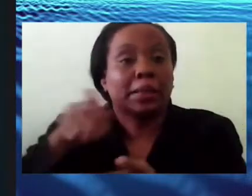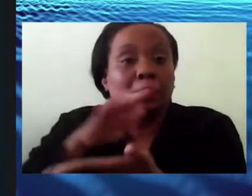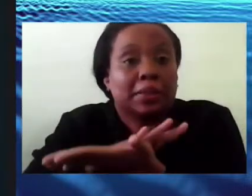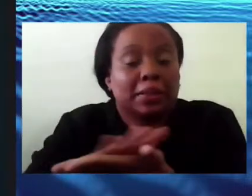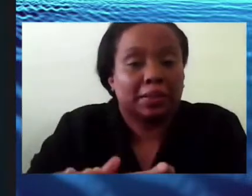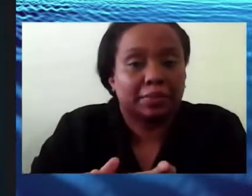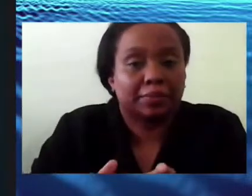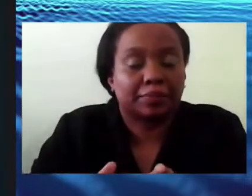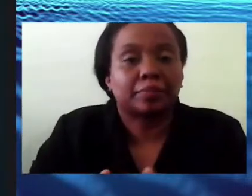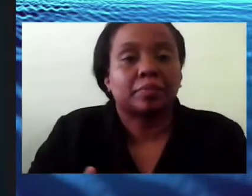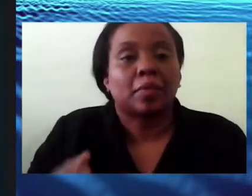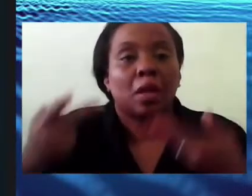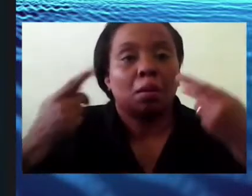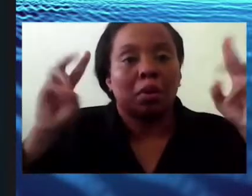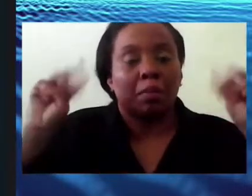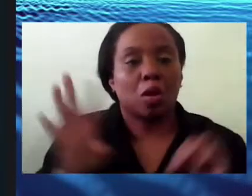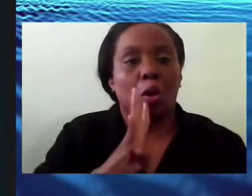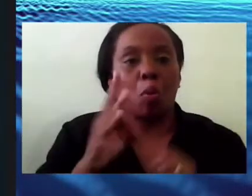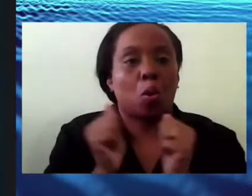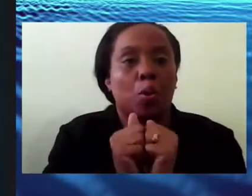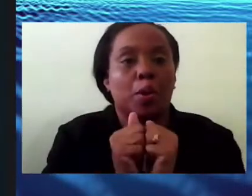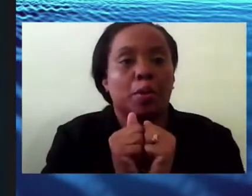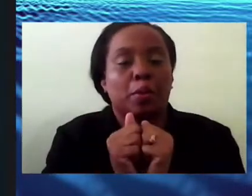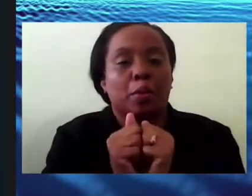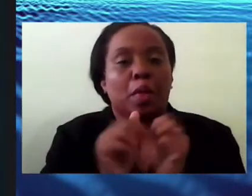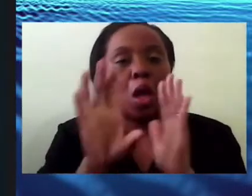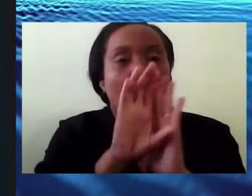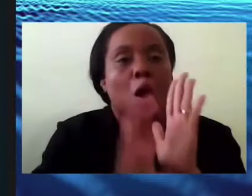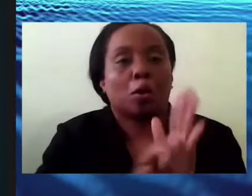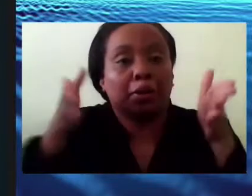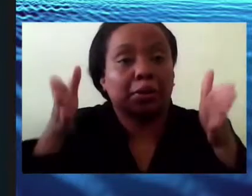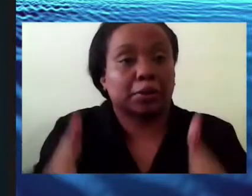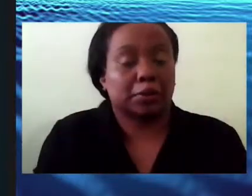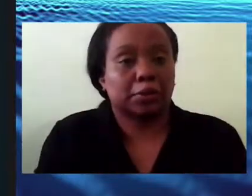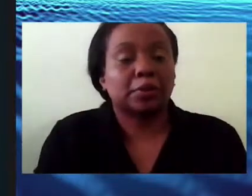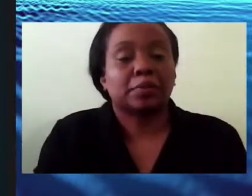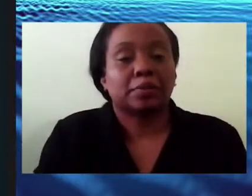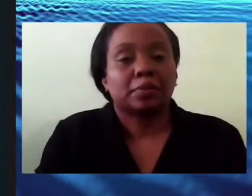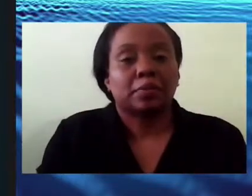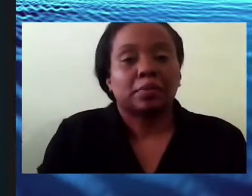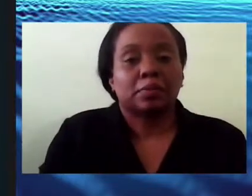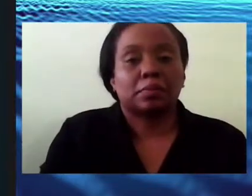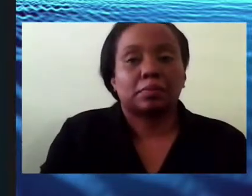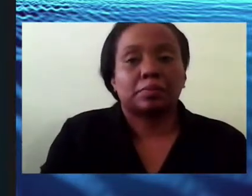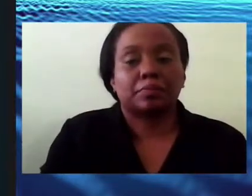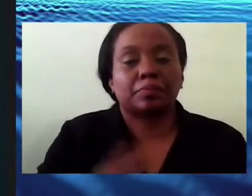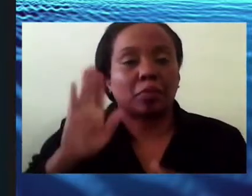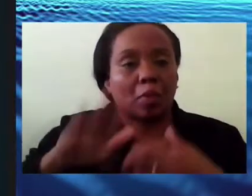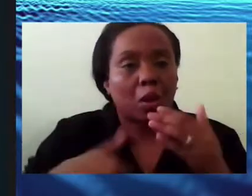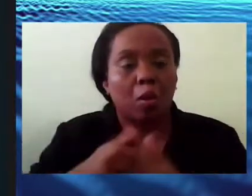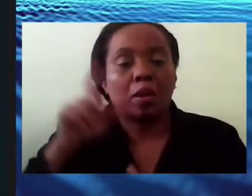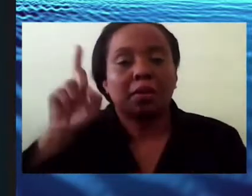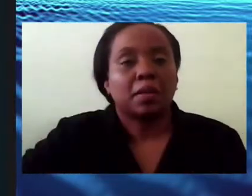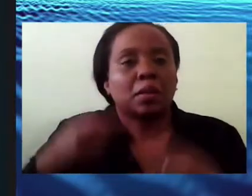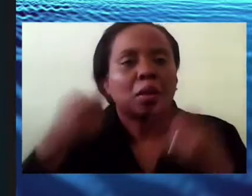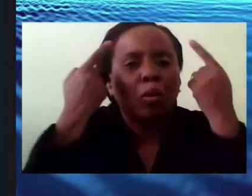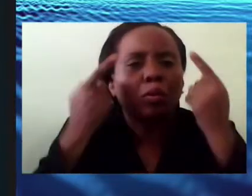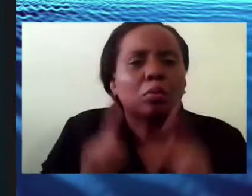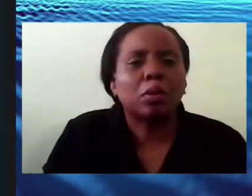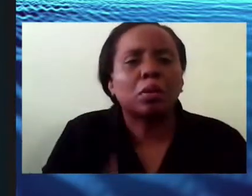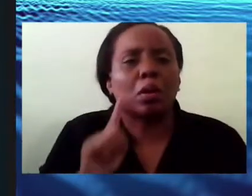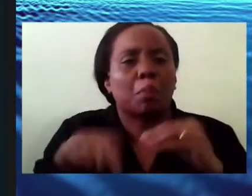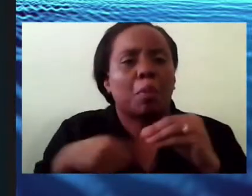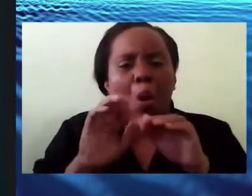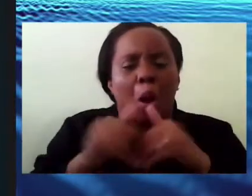in Barbados and indicated that this is a unified effort, that they should go away and come up with an agreed plan as to